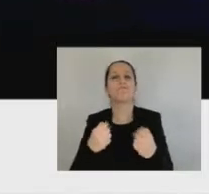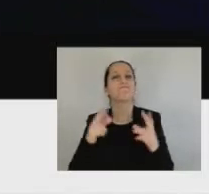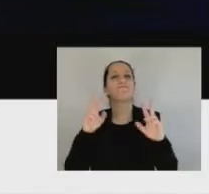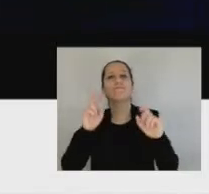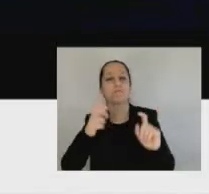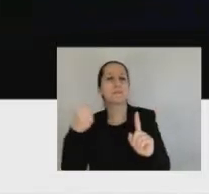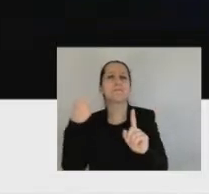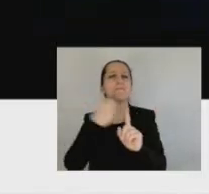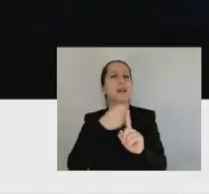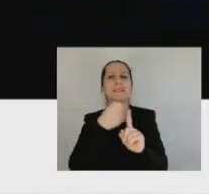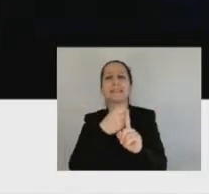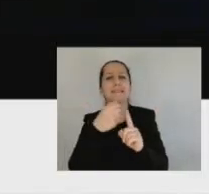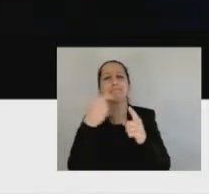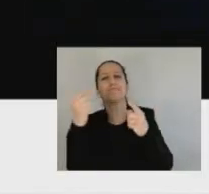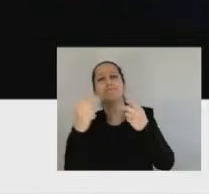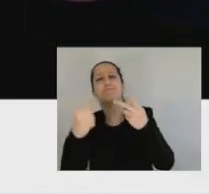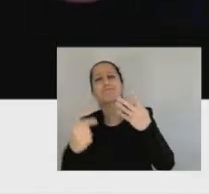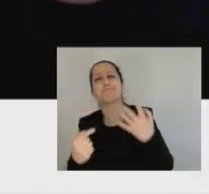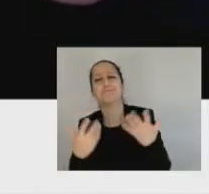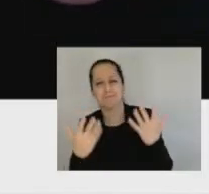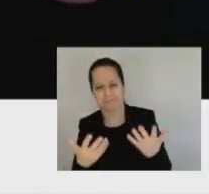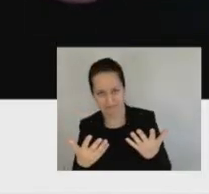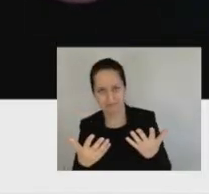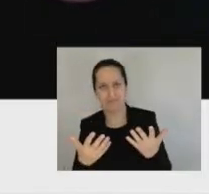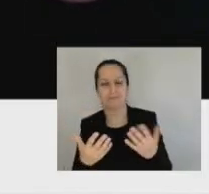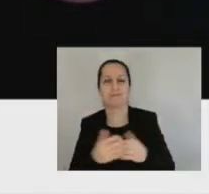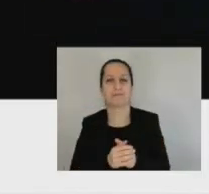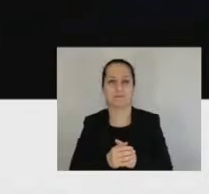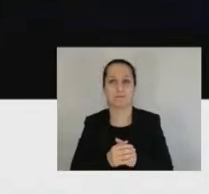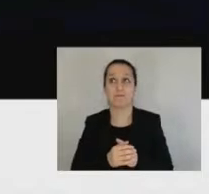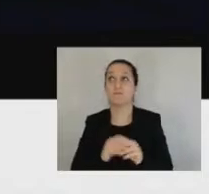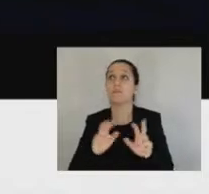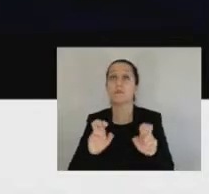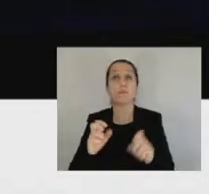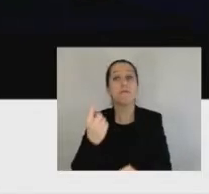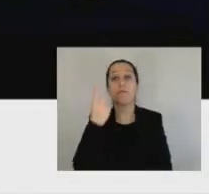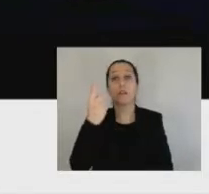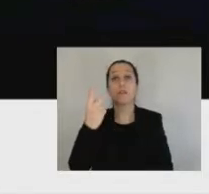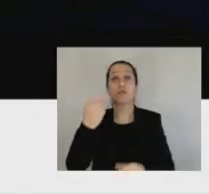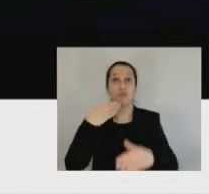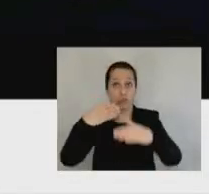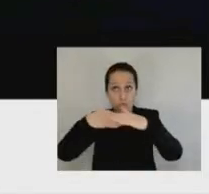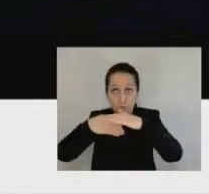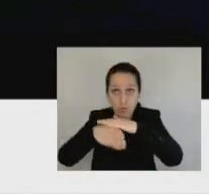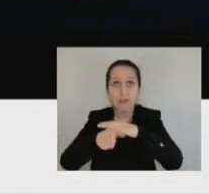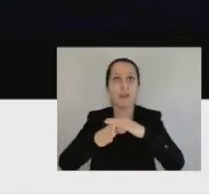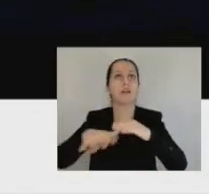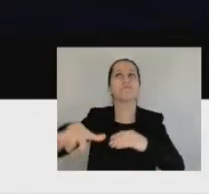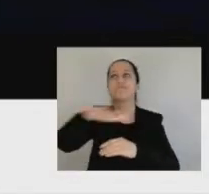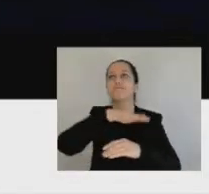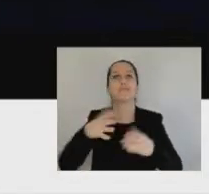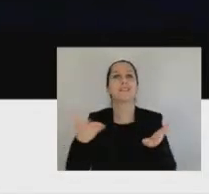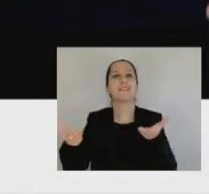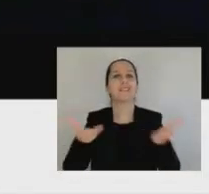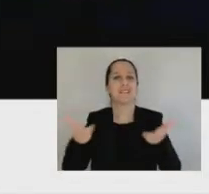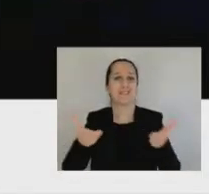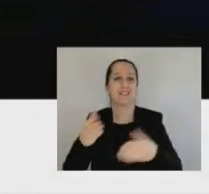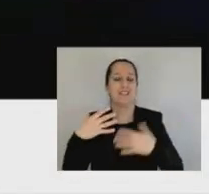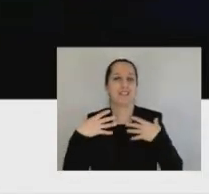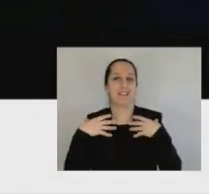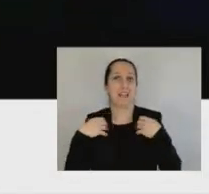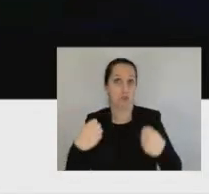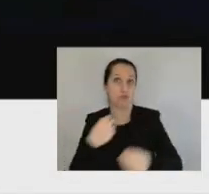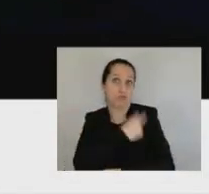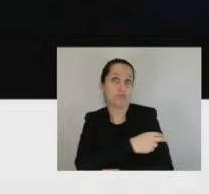on health of results, you know that the system of health care only impacts